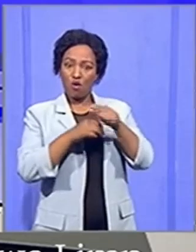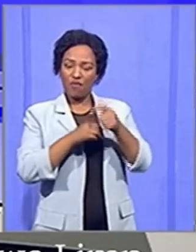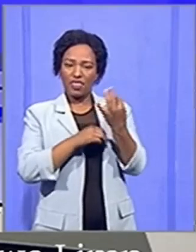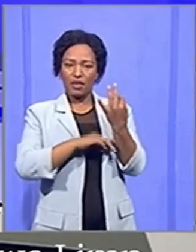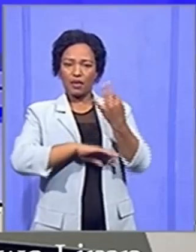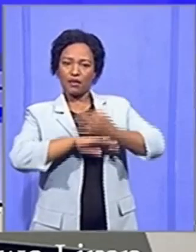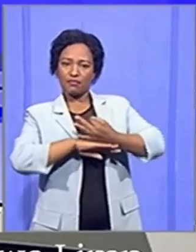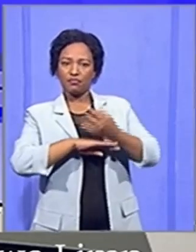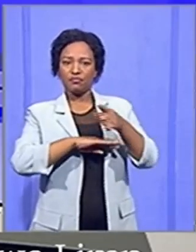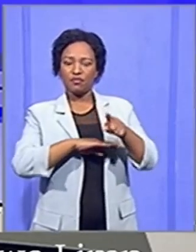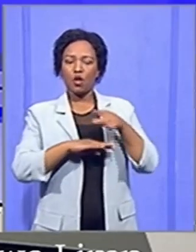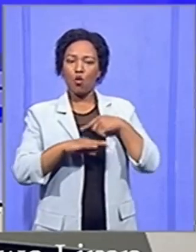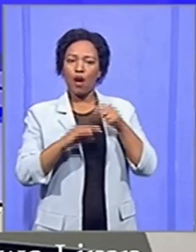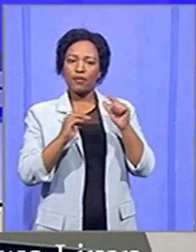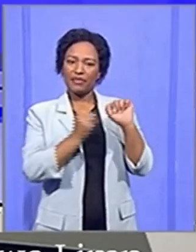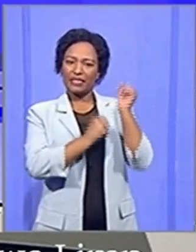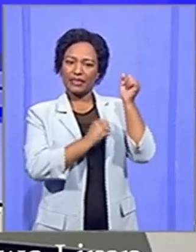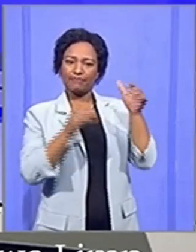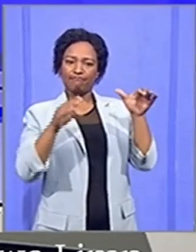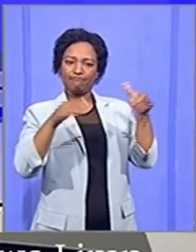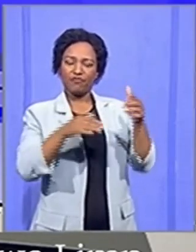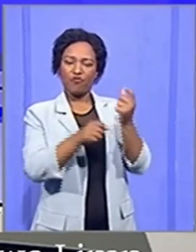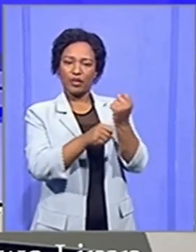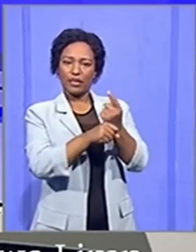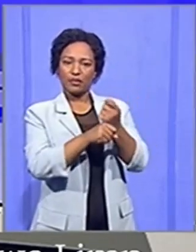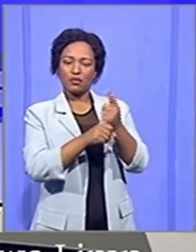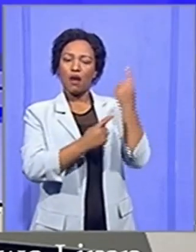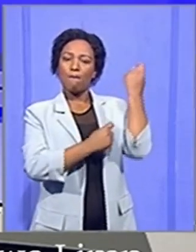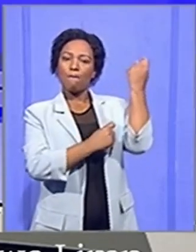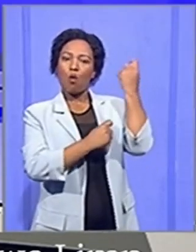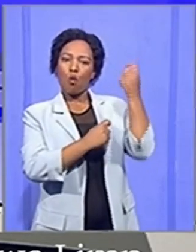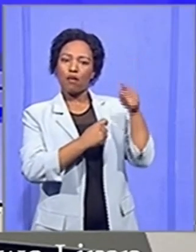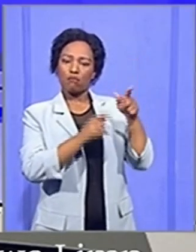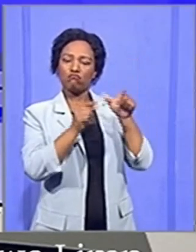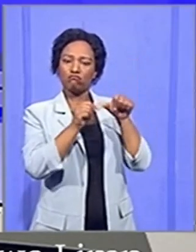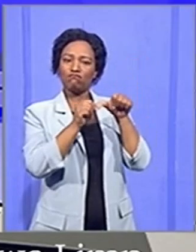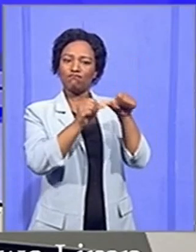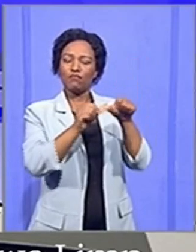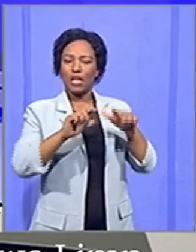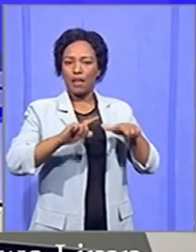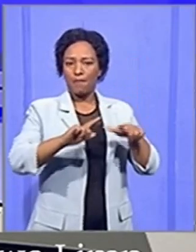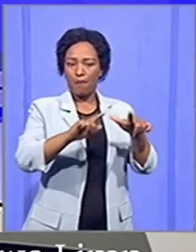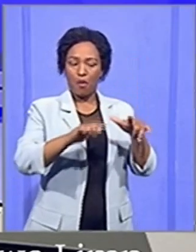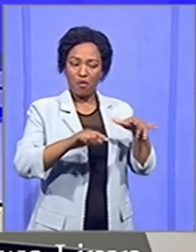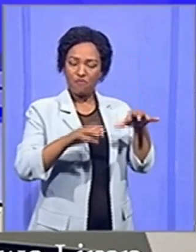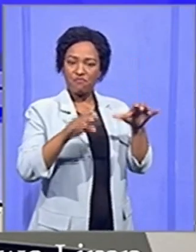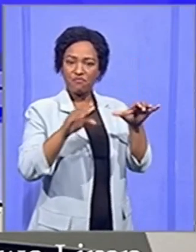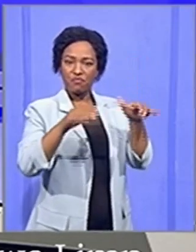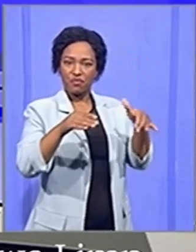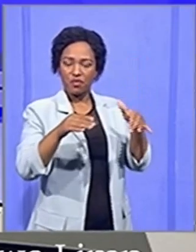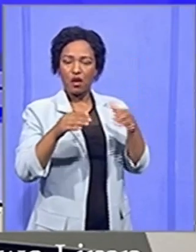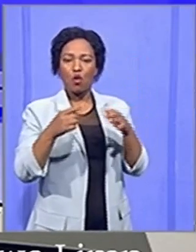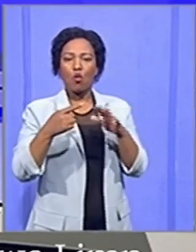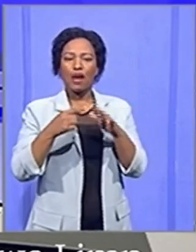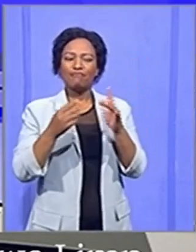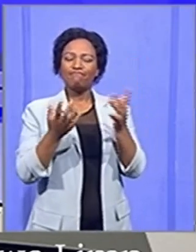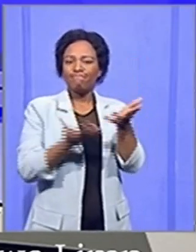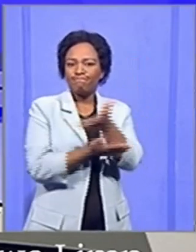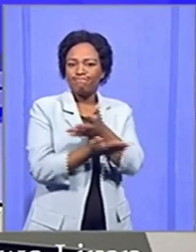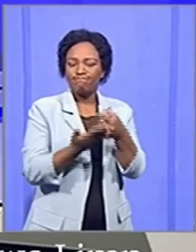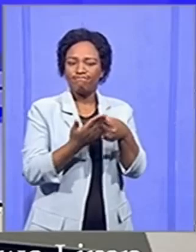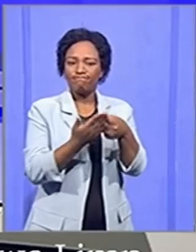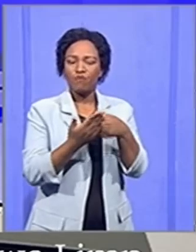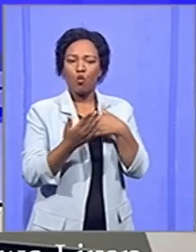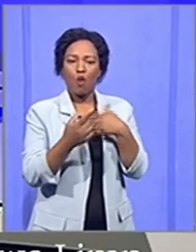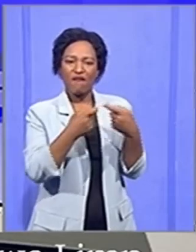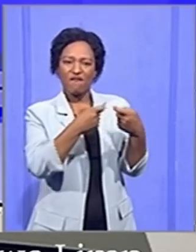aparetseng industry e tsweletse kwa Polokwane kwa porofenseng ya Limpopo. E totile mathata a tshwana le dintwa le tirisodikgoka mo